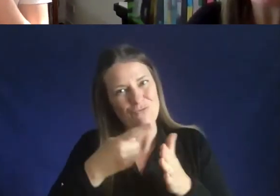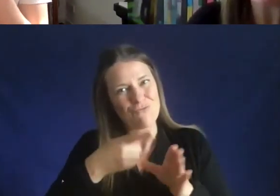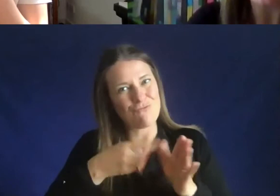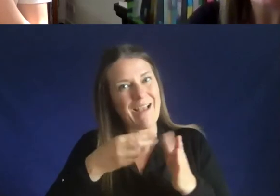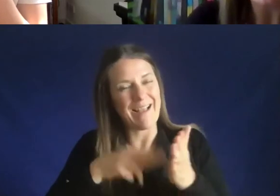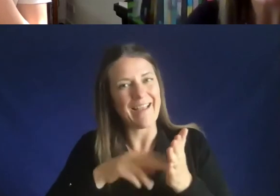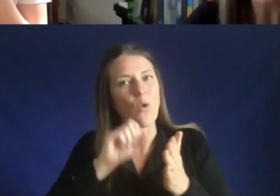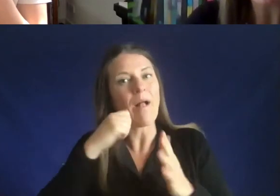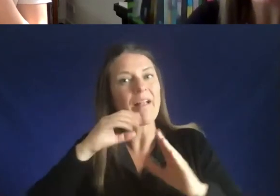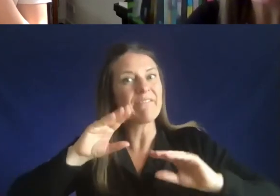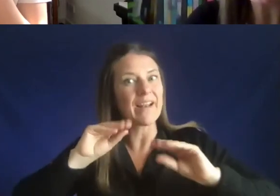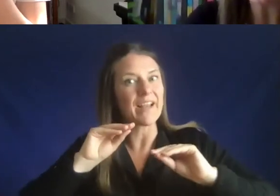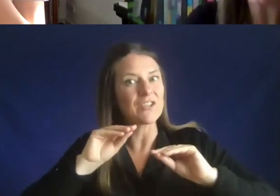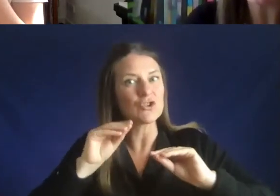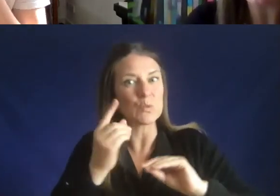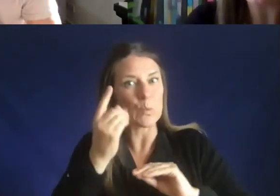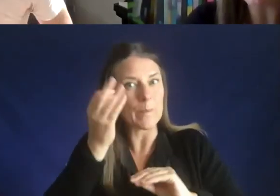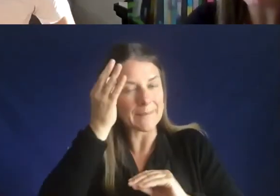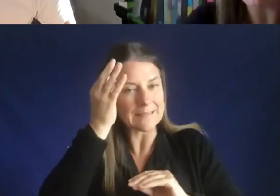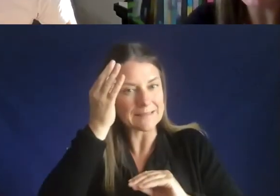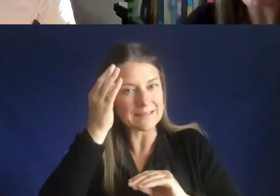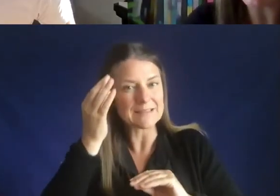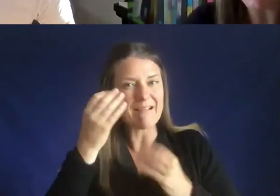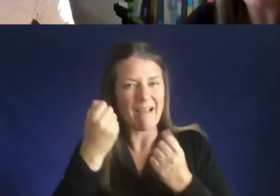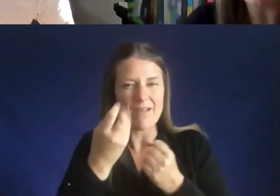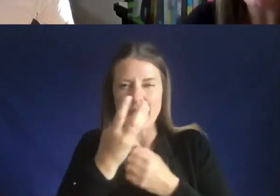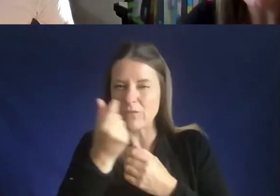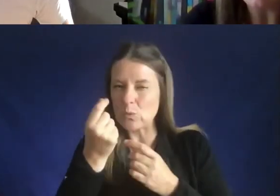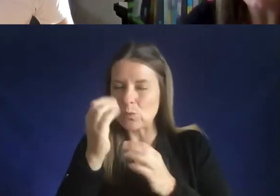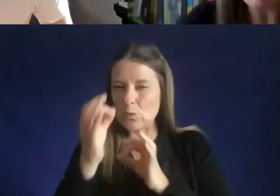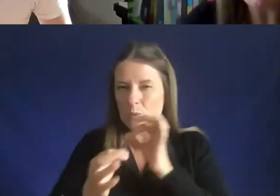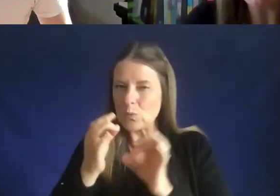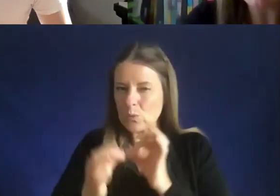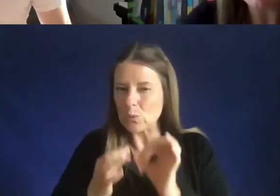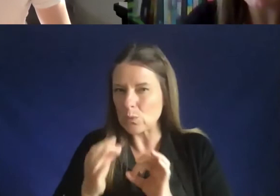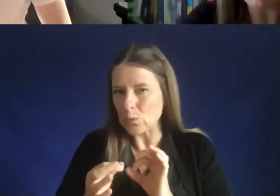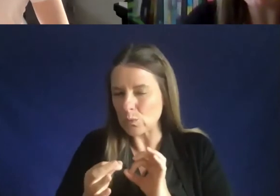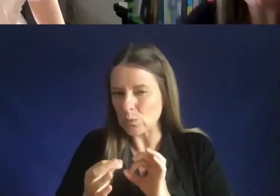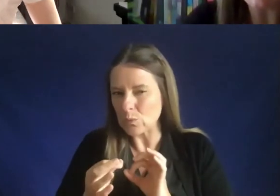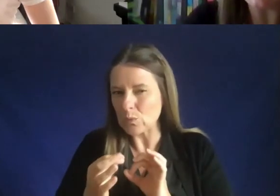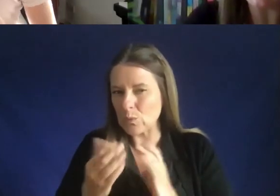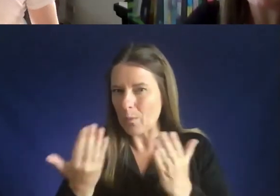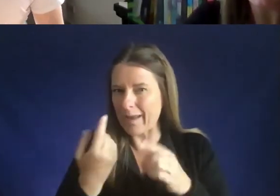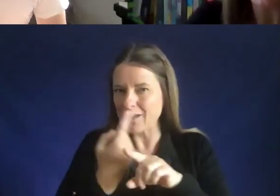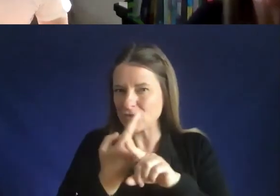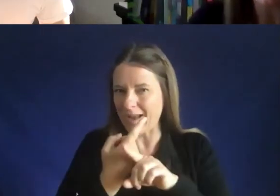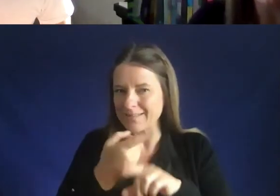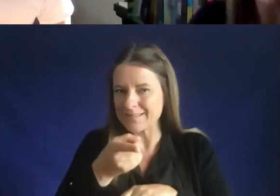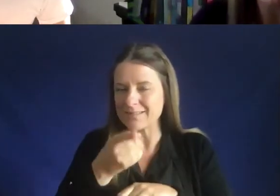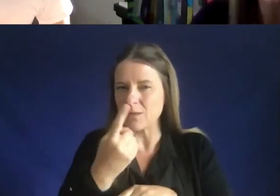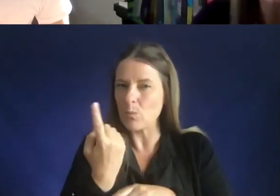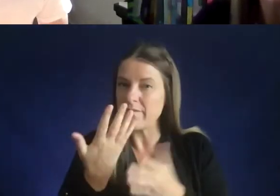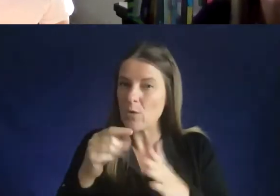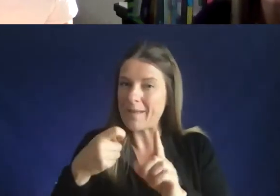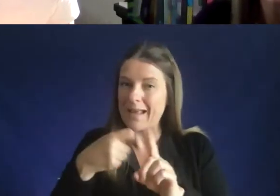moment. There's a couple of questions in the chat box as well. One from Katie